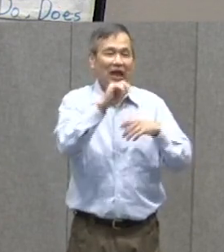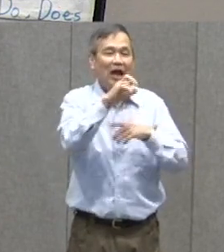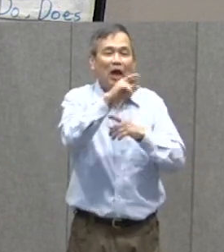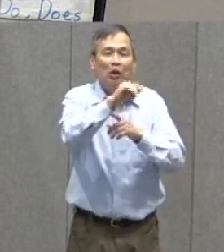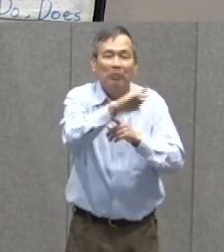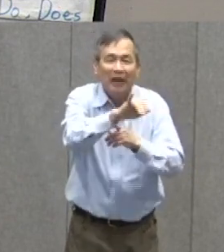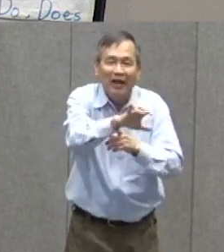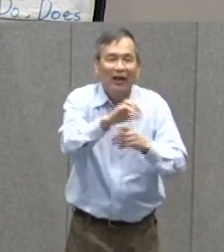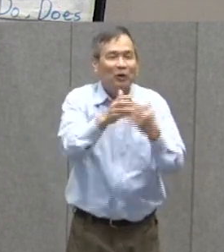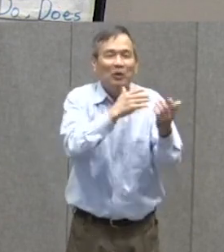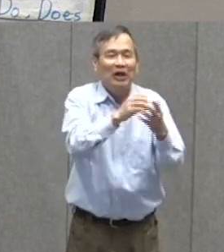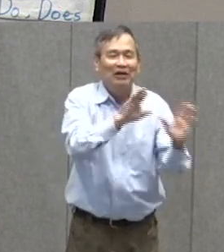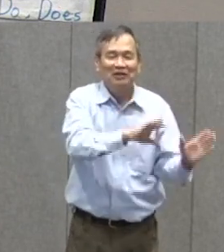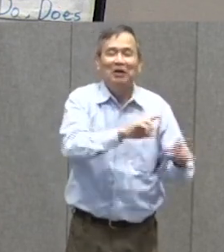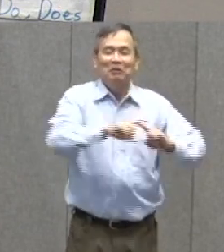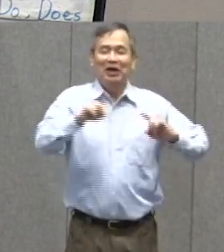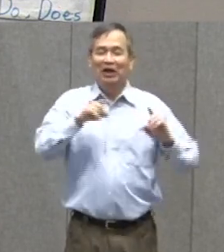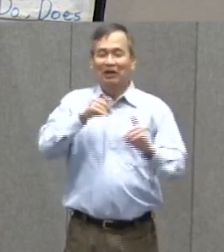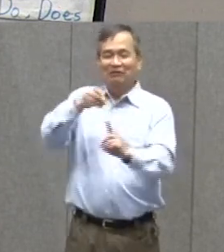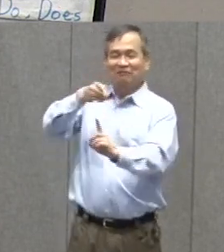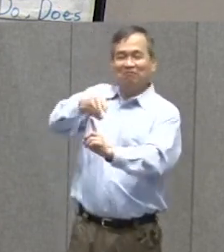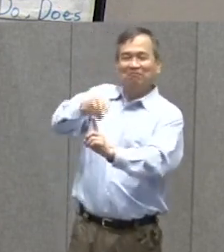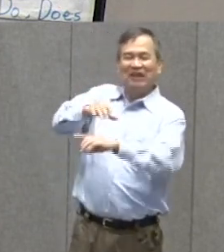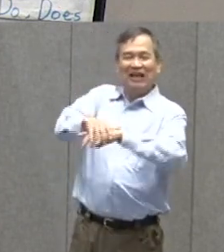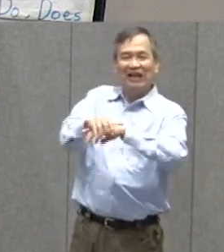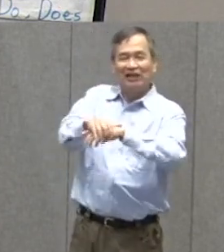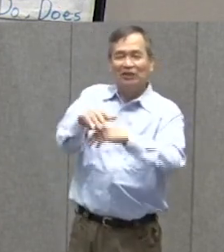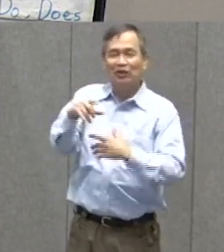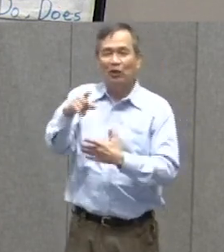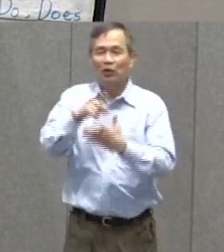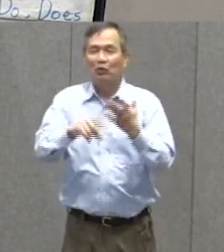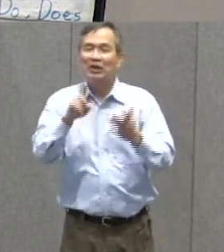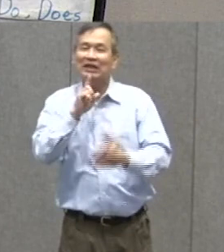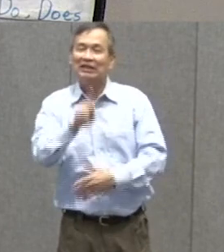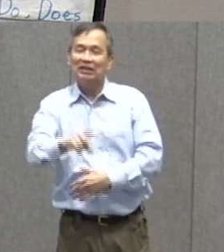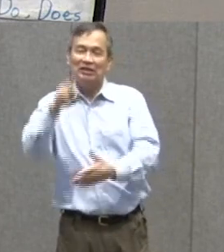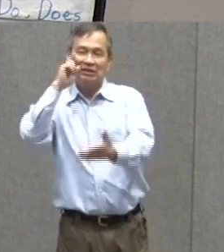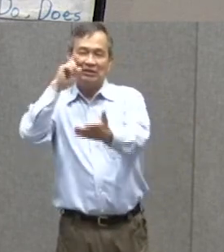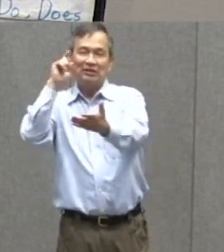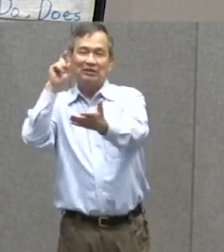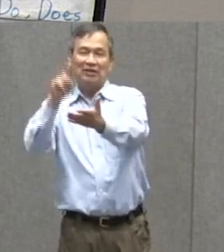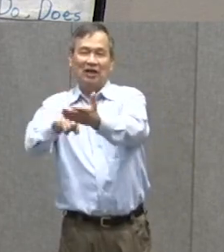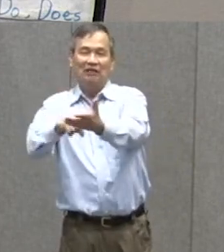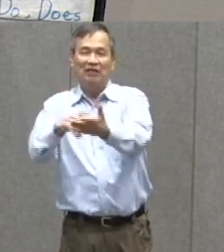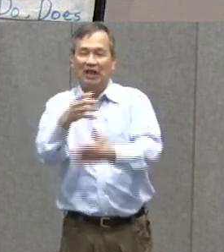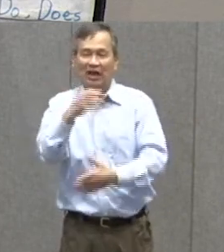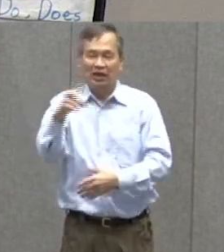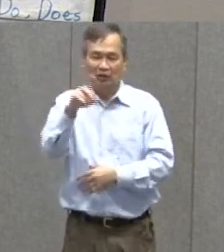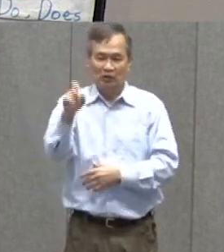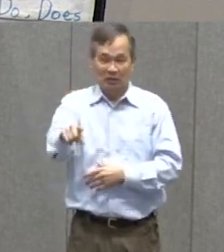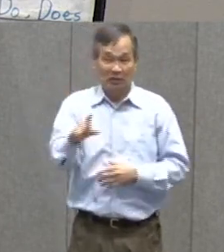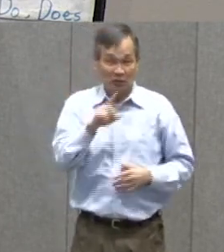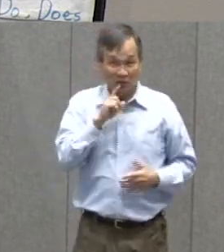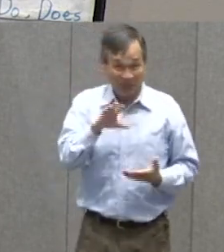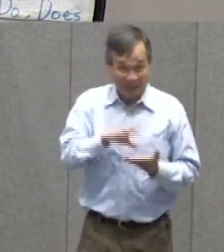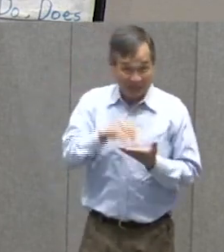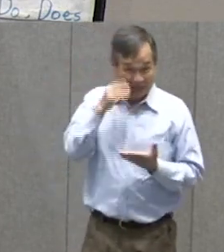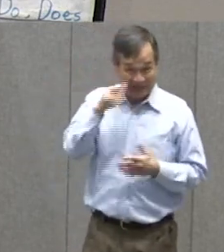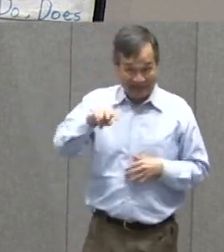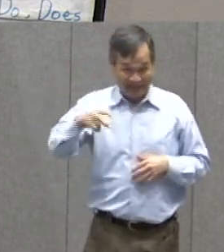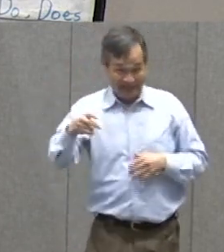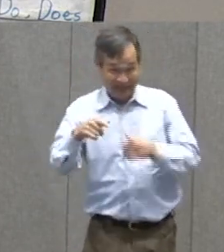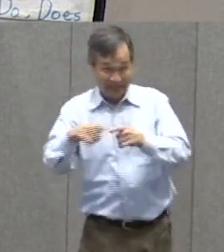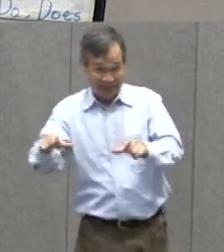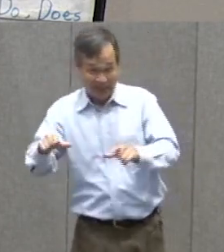at observations and questions. So how do we develop those? Because learning a second language is not easy.